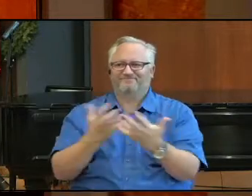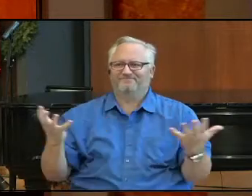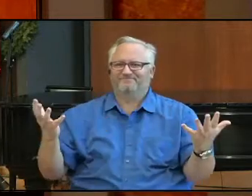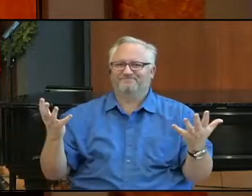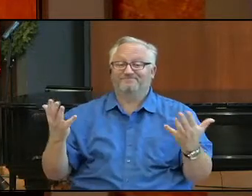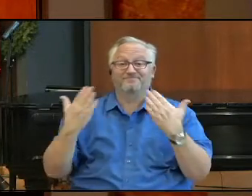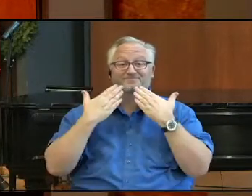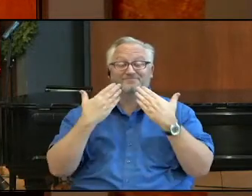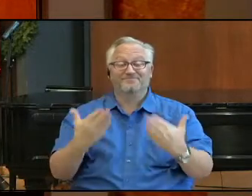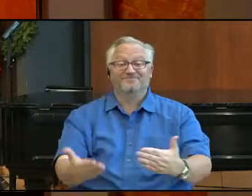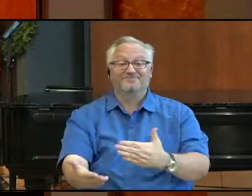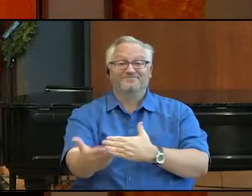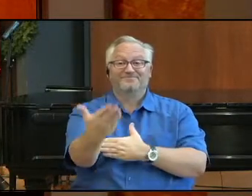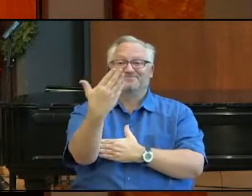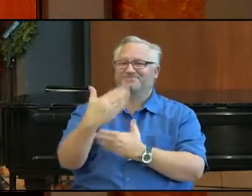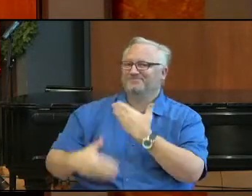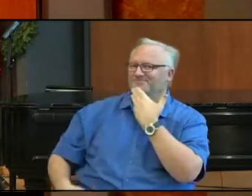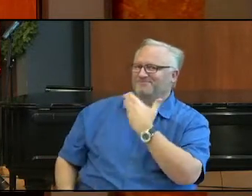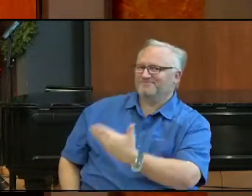Good morning.